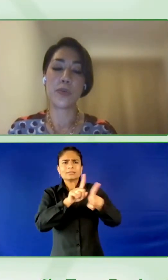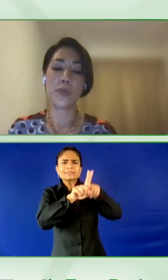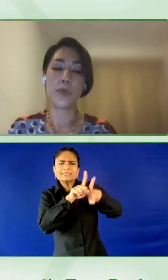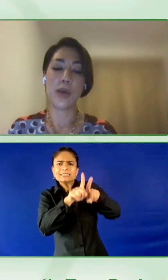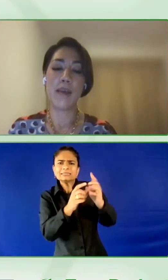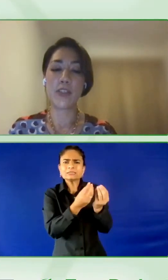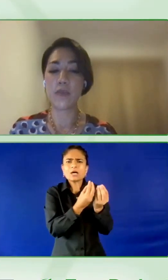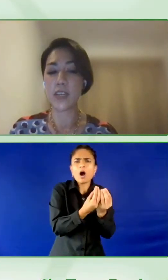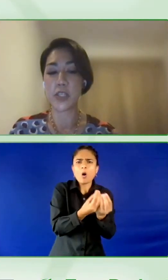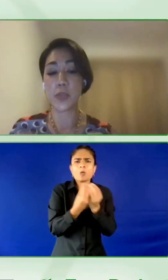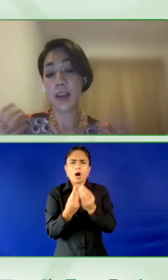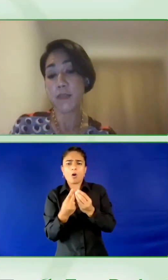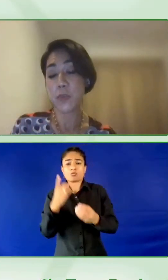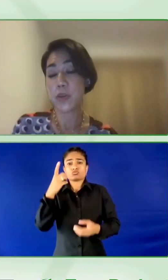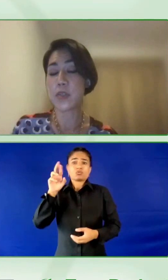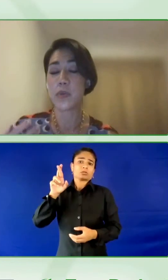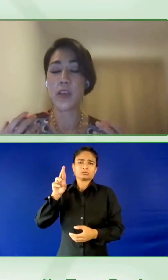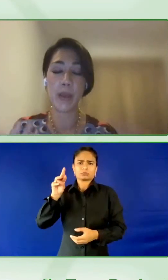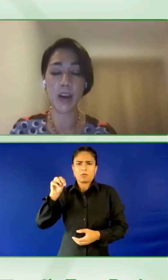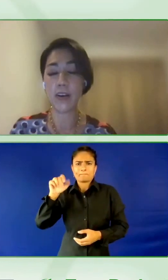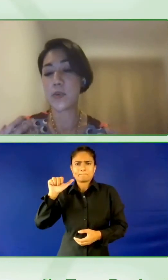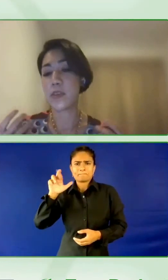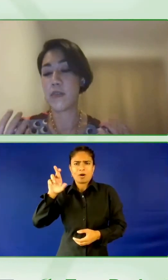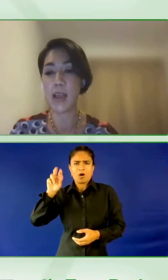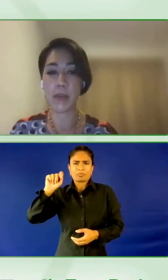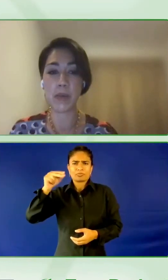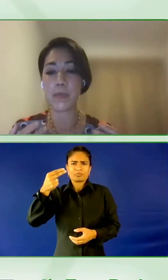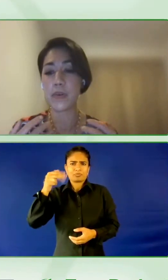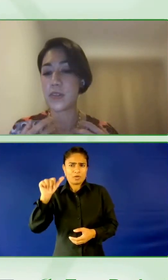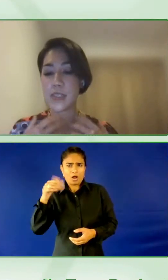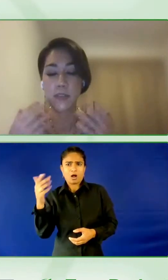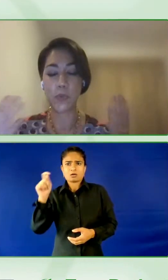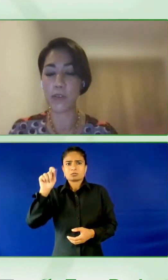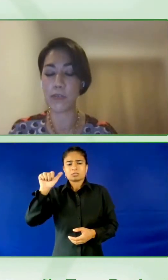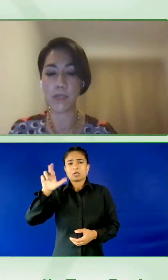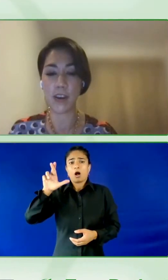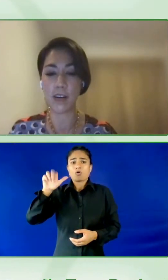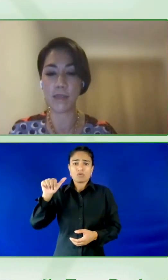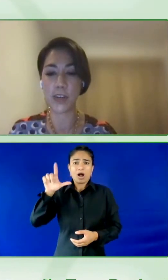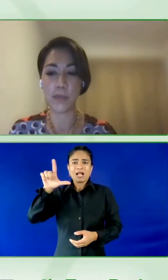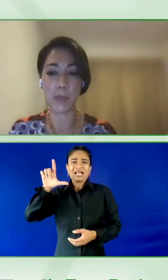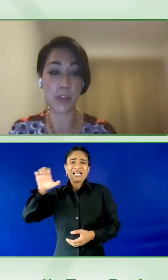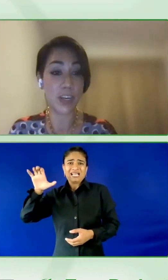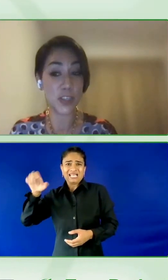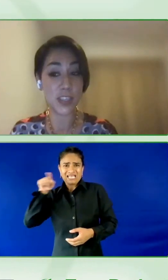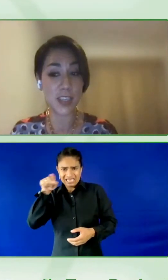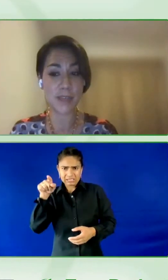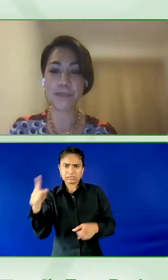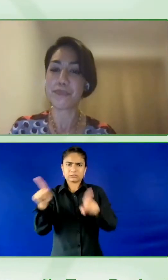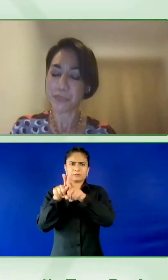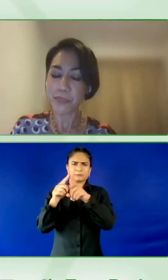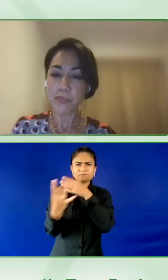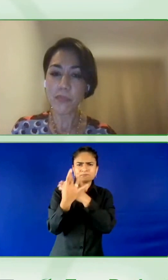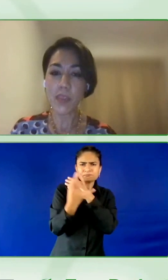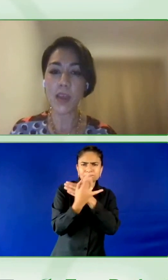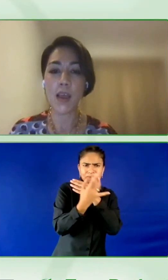able to have these conversations with their loved ones, with their parents, with their family members, with their people they're interested